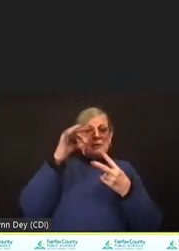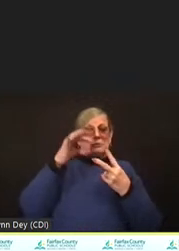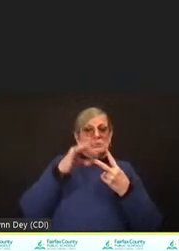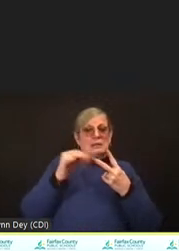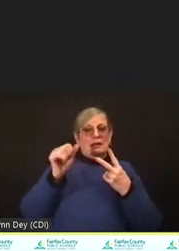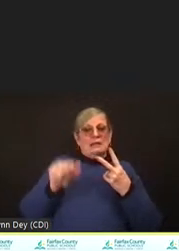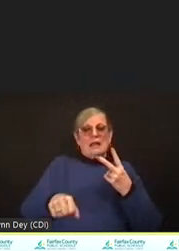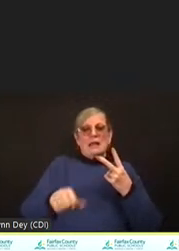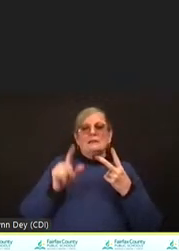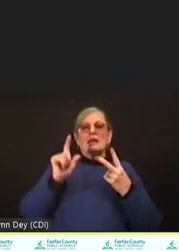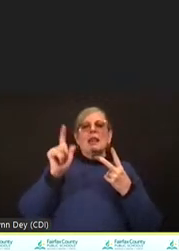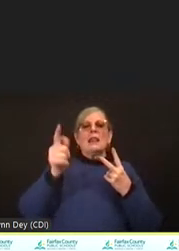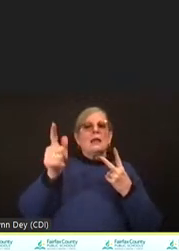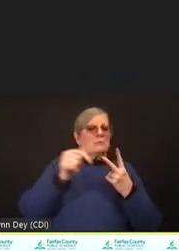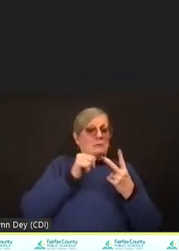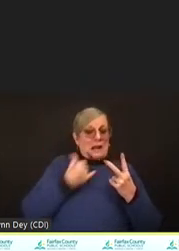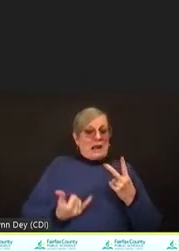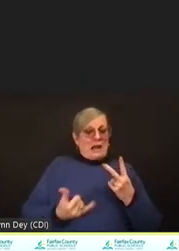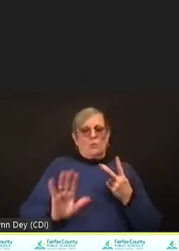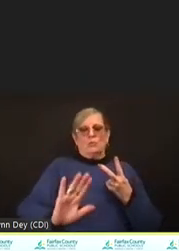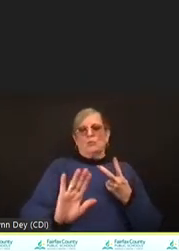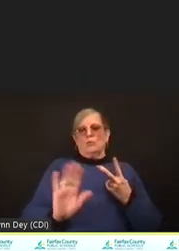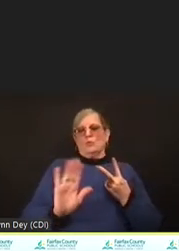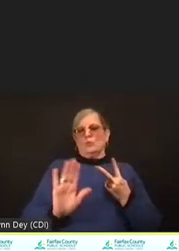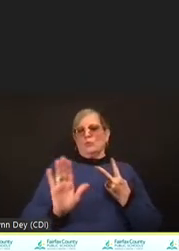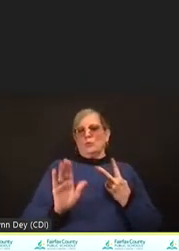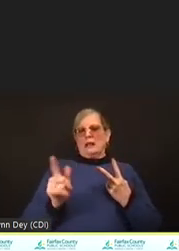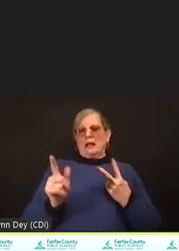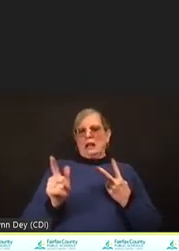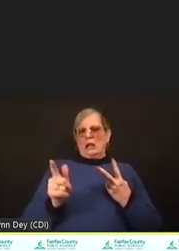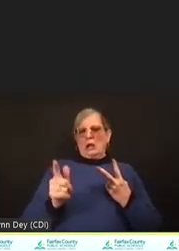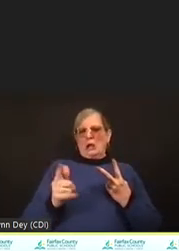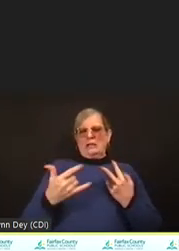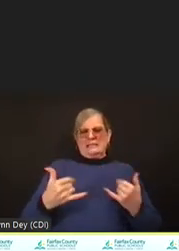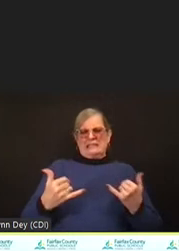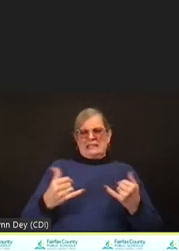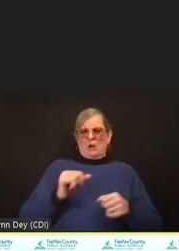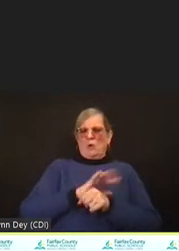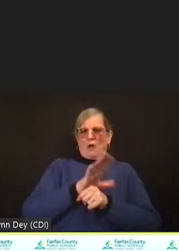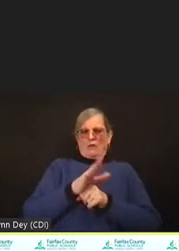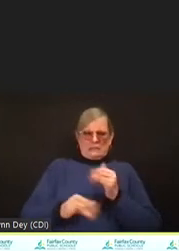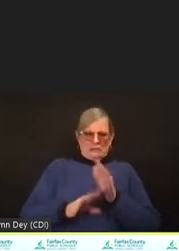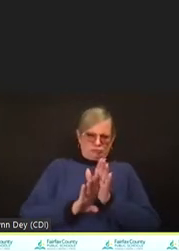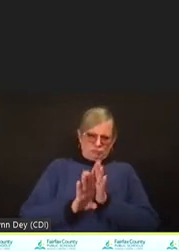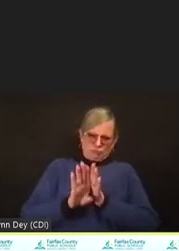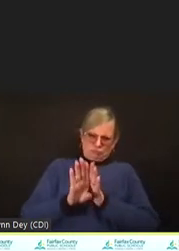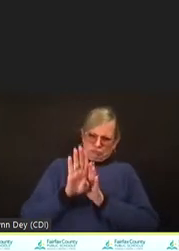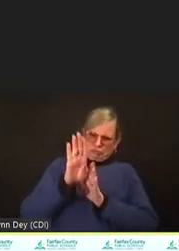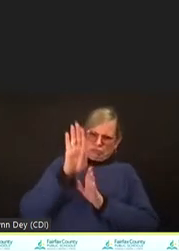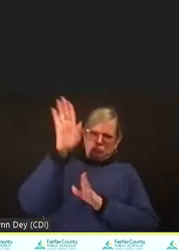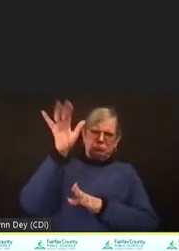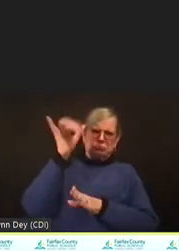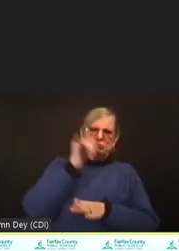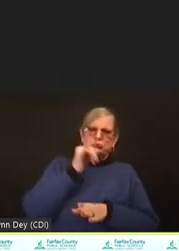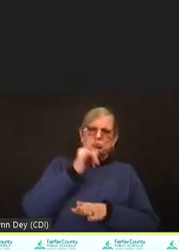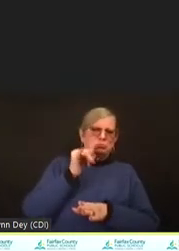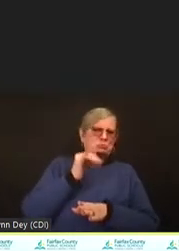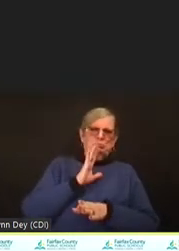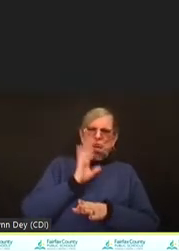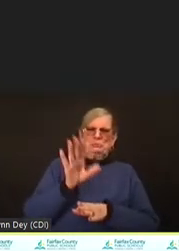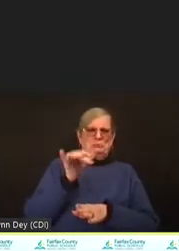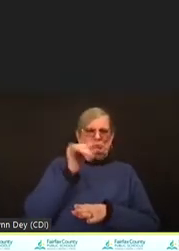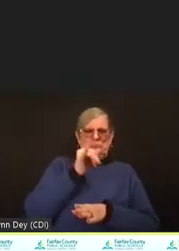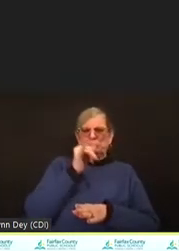now at the height of the number of cases per 100,000, the largest ever we've seen in